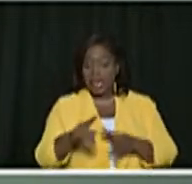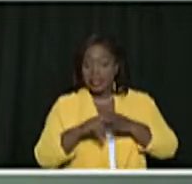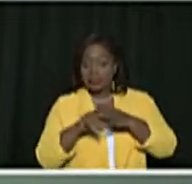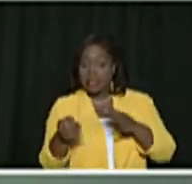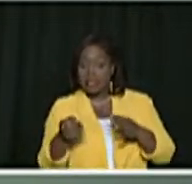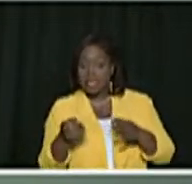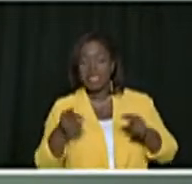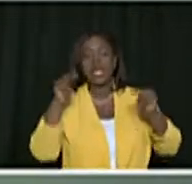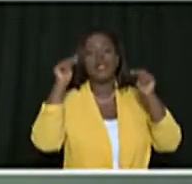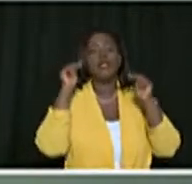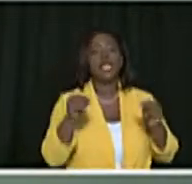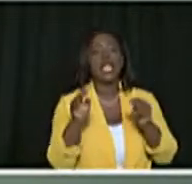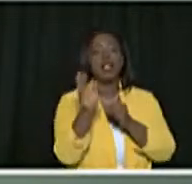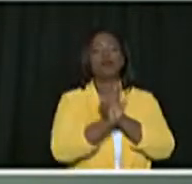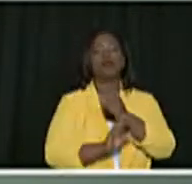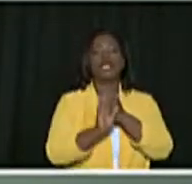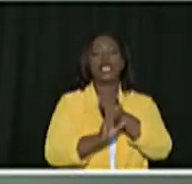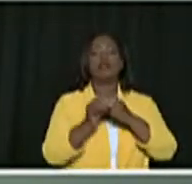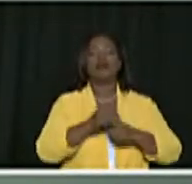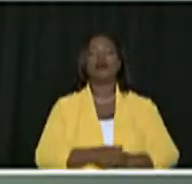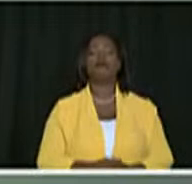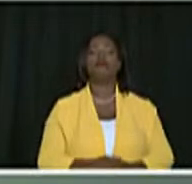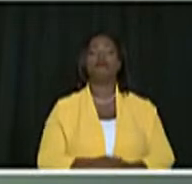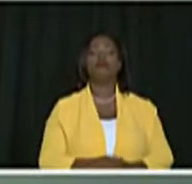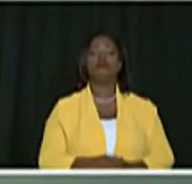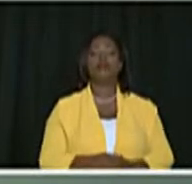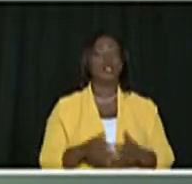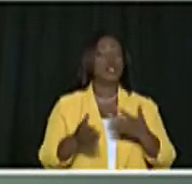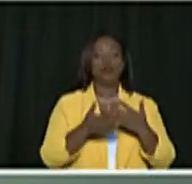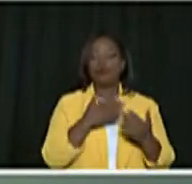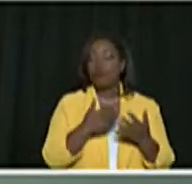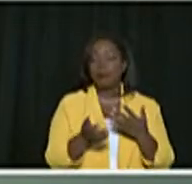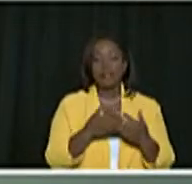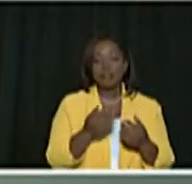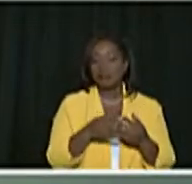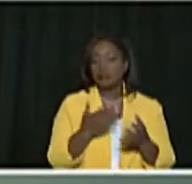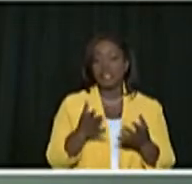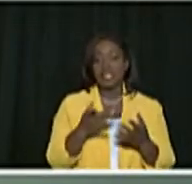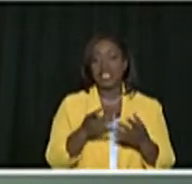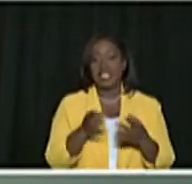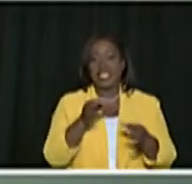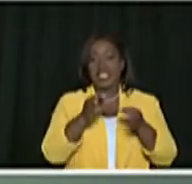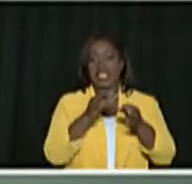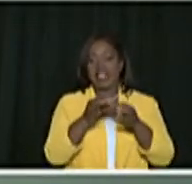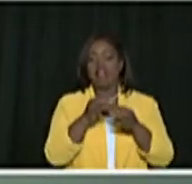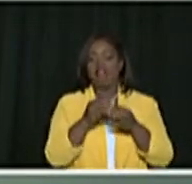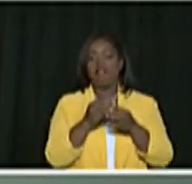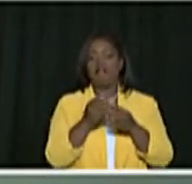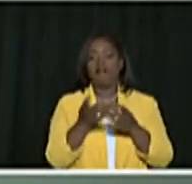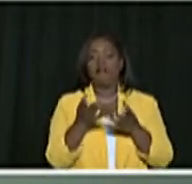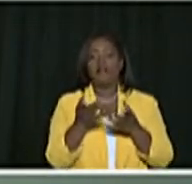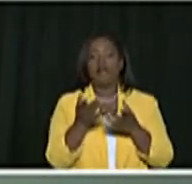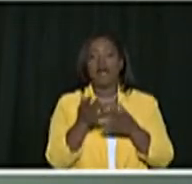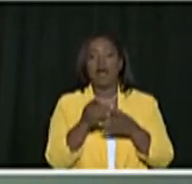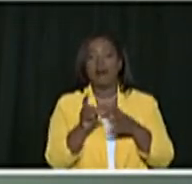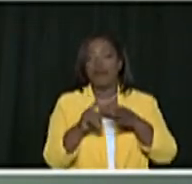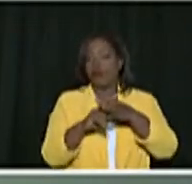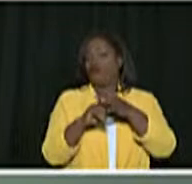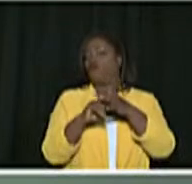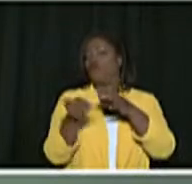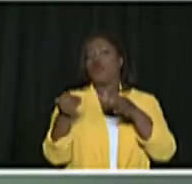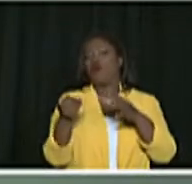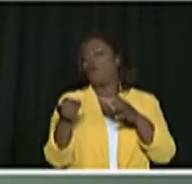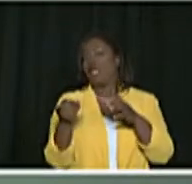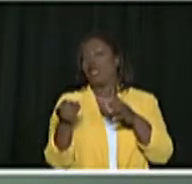or disappeared by some other means. It's a child who needs care. It's a child who needs to be protected. It's a child whose